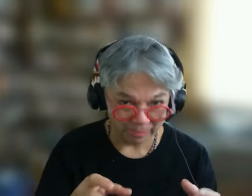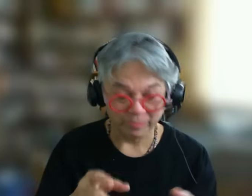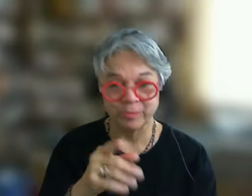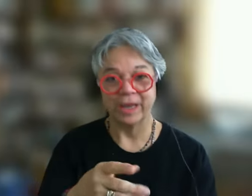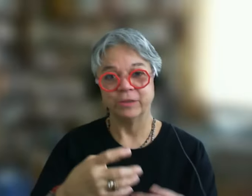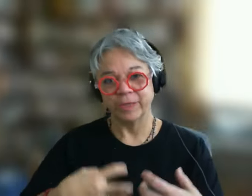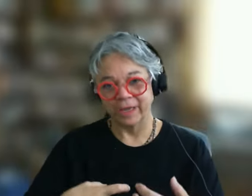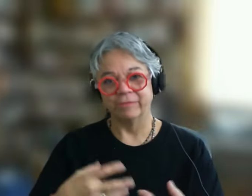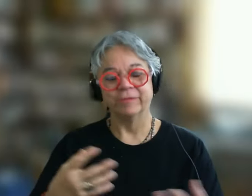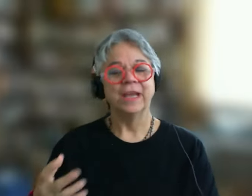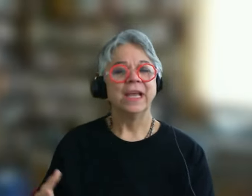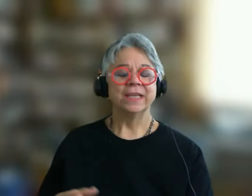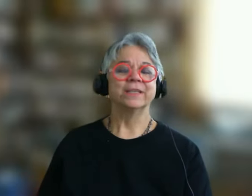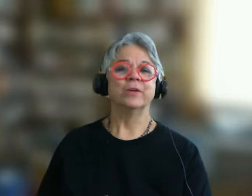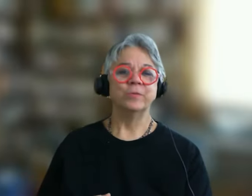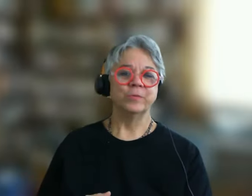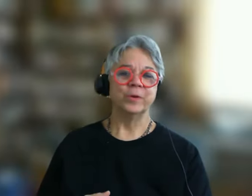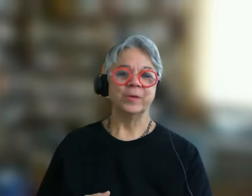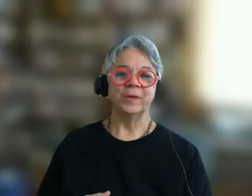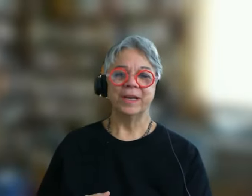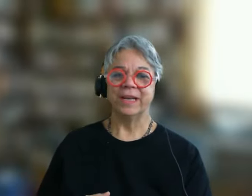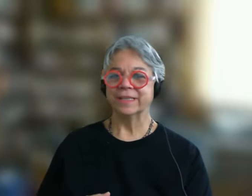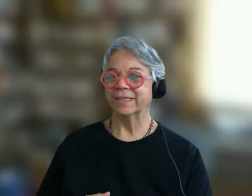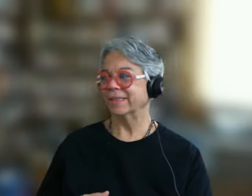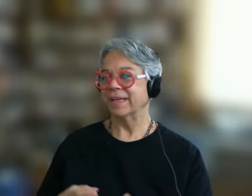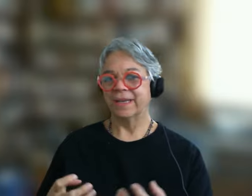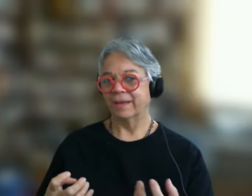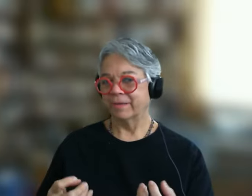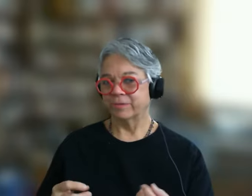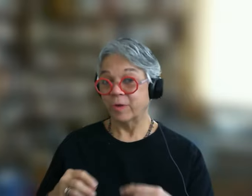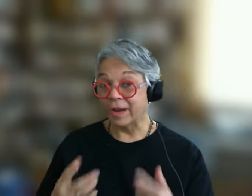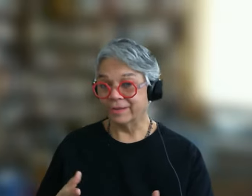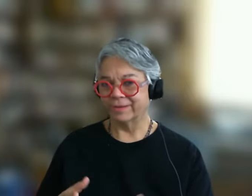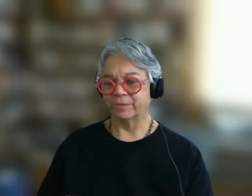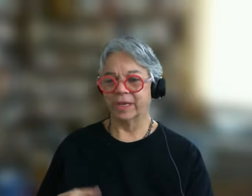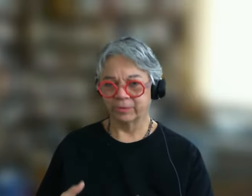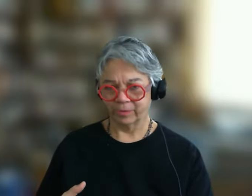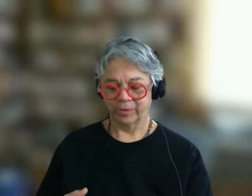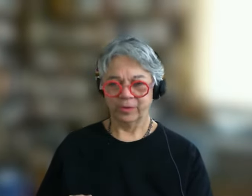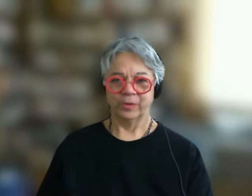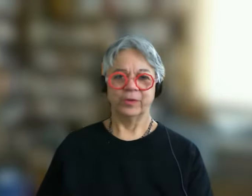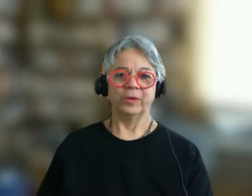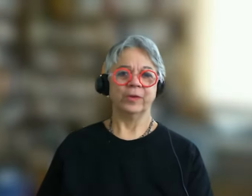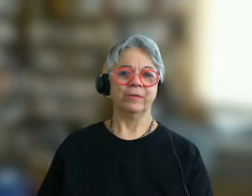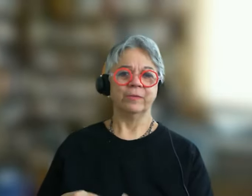exact problem you had, we have. So let's try together